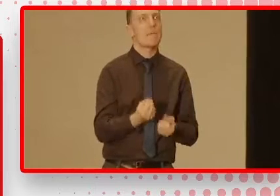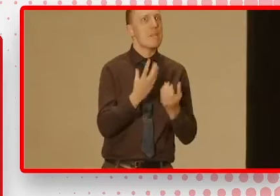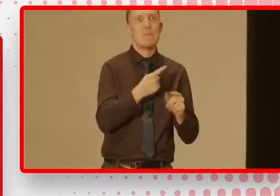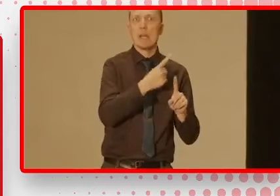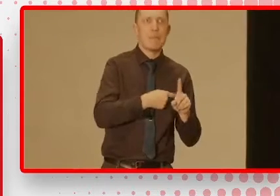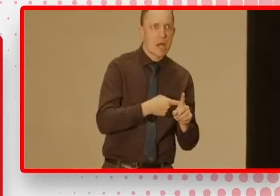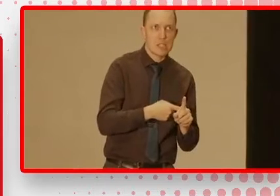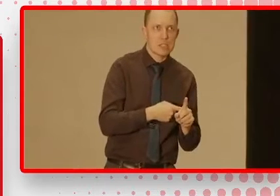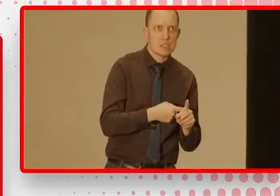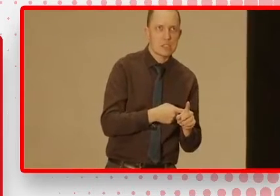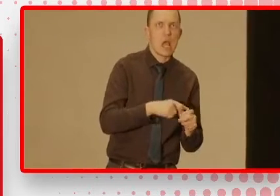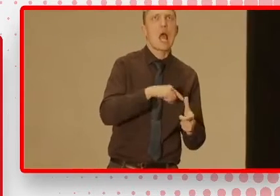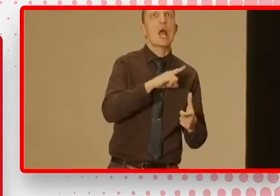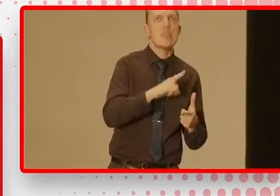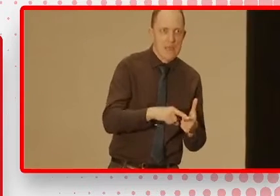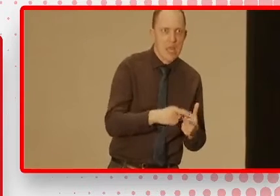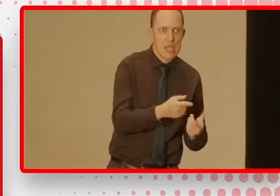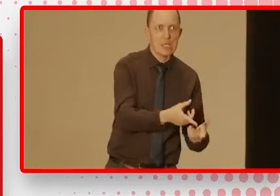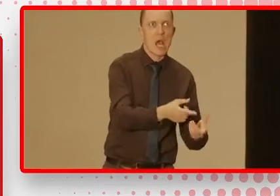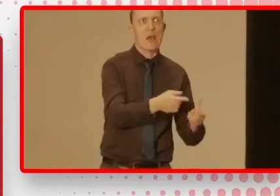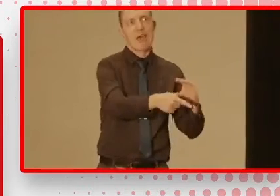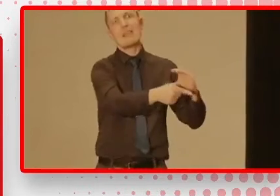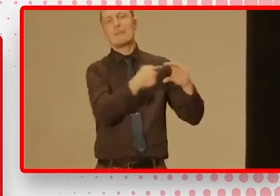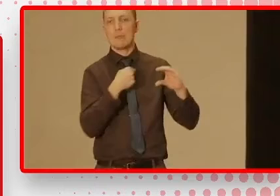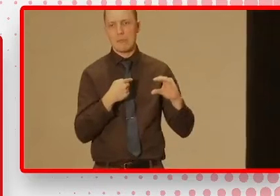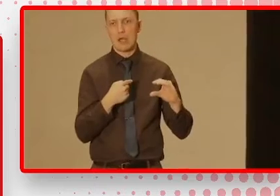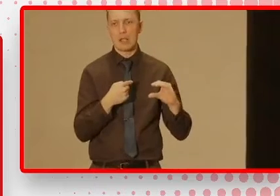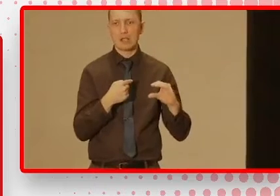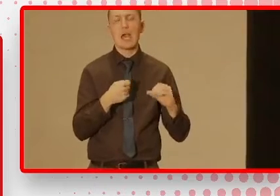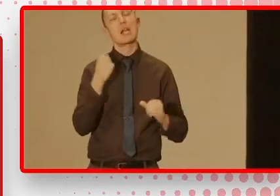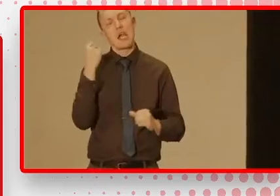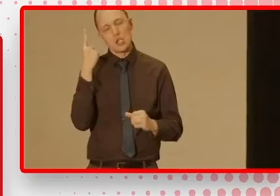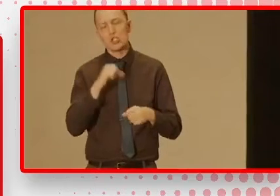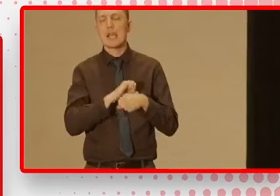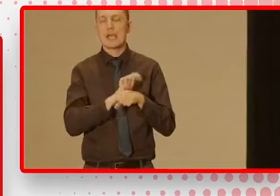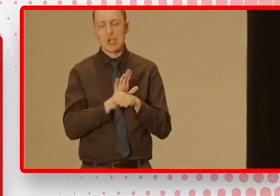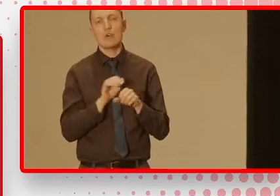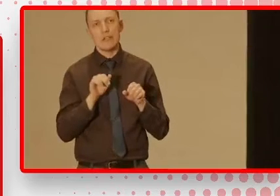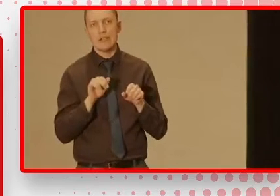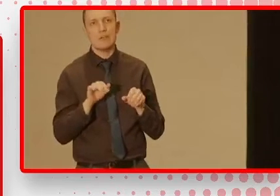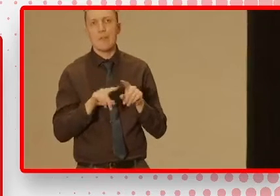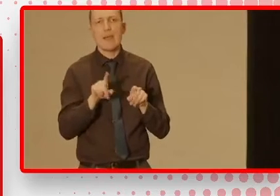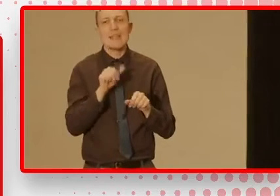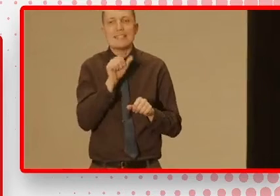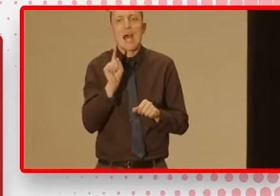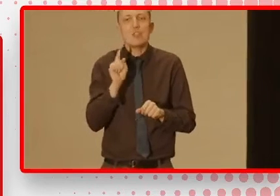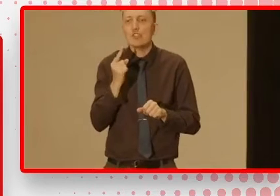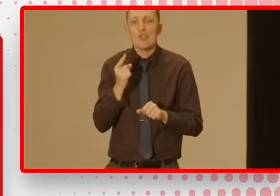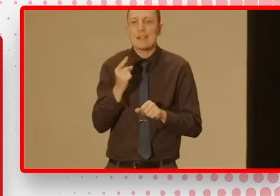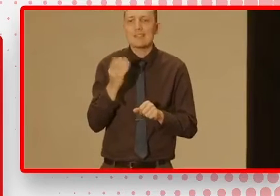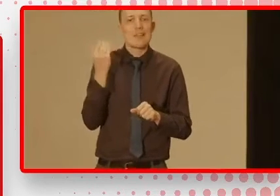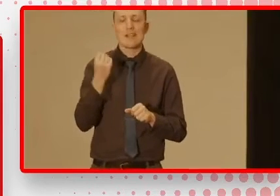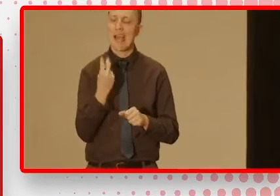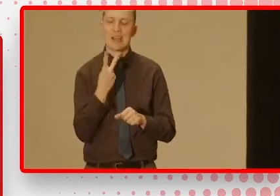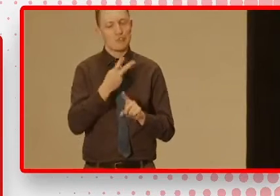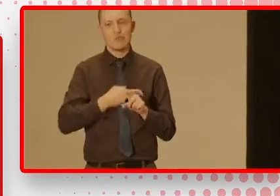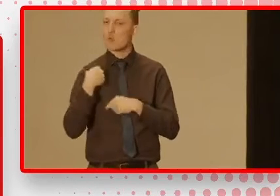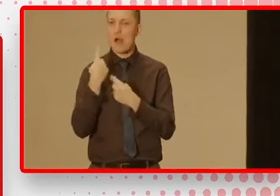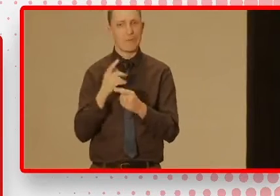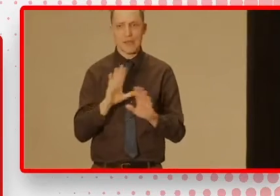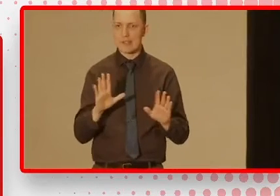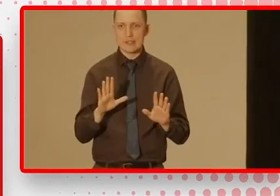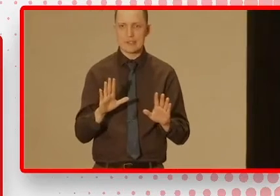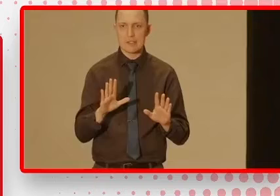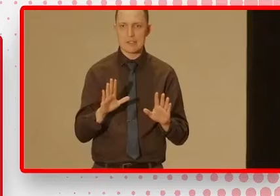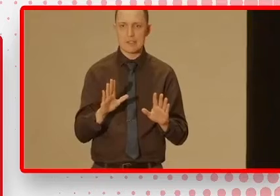COVID, this is not, including the last 12 months. I have asked to have a new